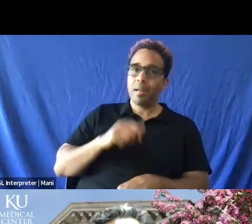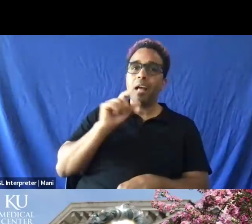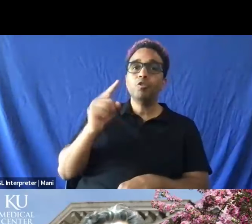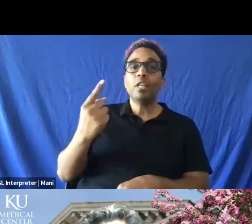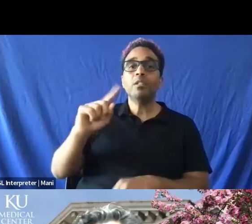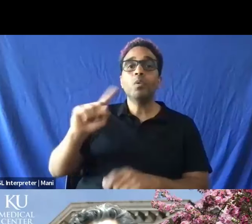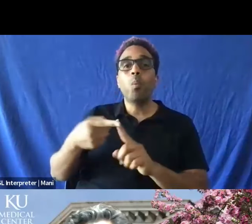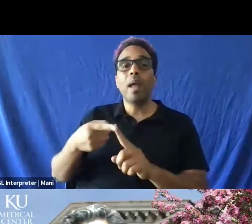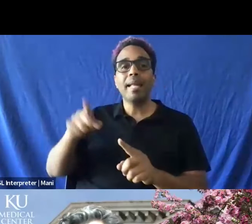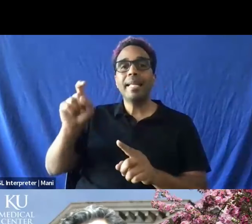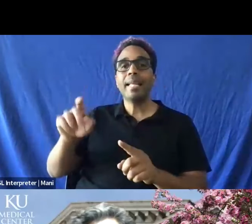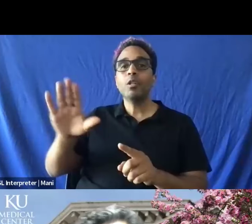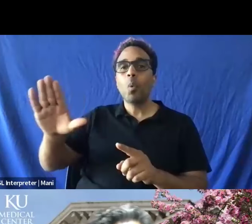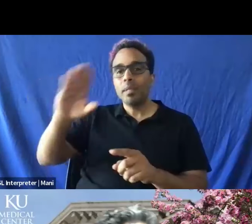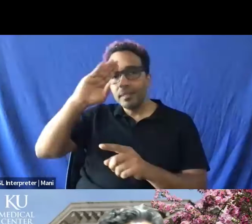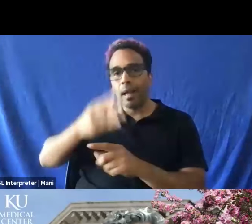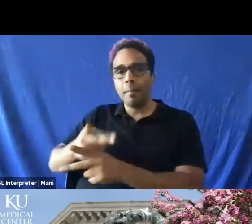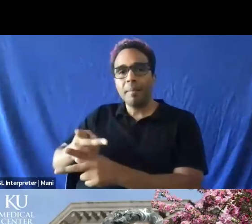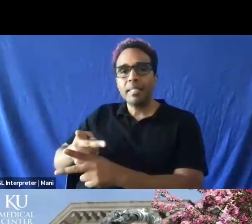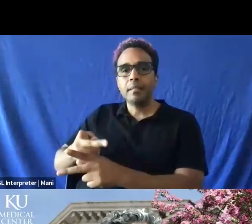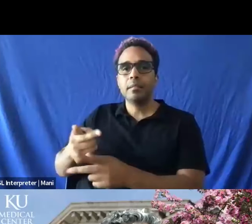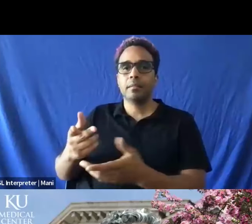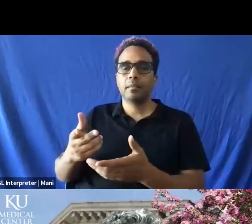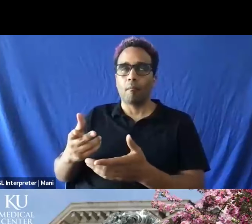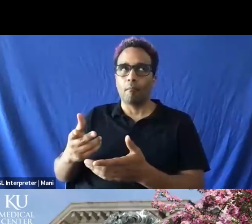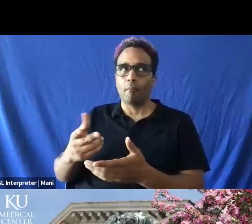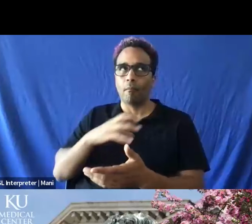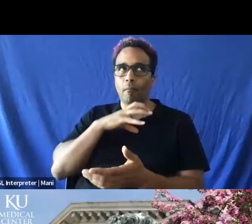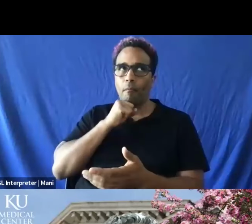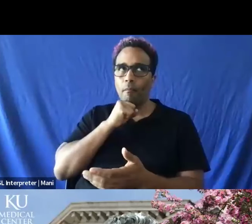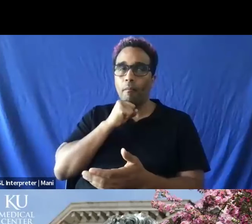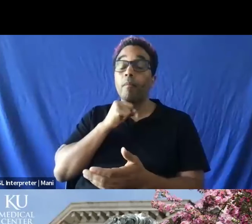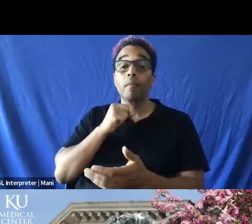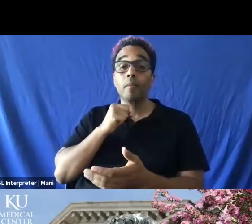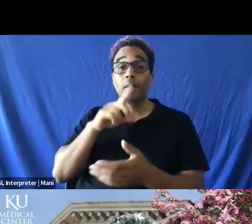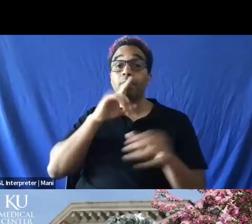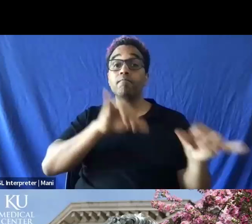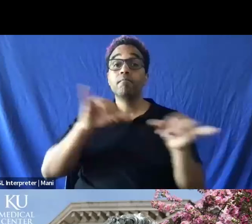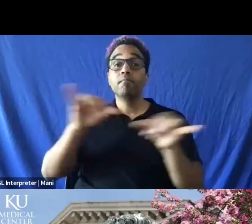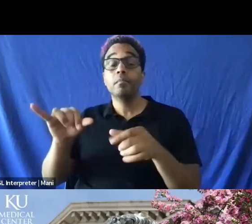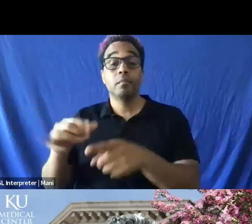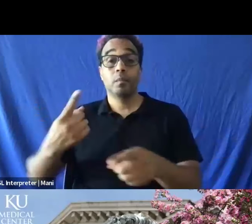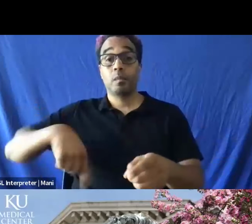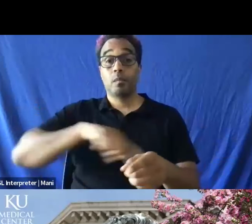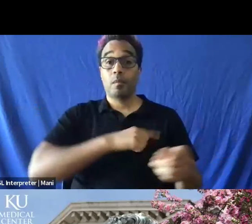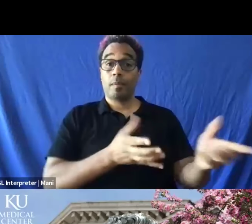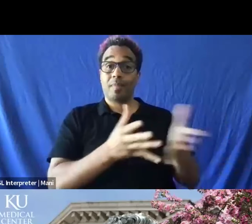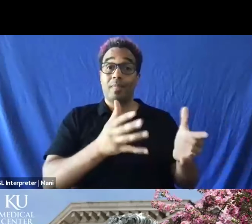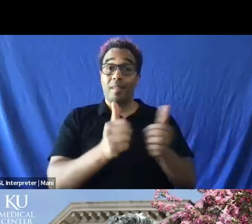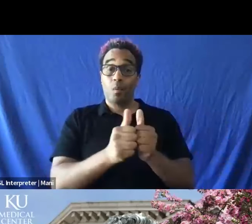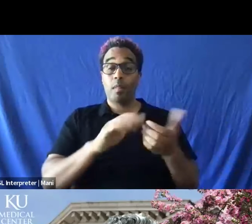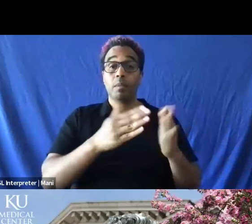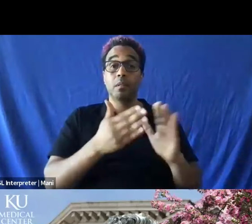she saw the correlation between how we engage with communities. We need to stop by when we don't want something.